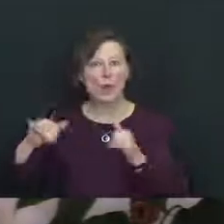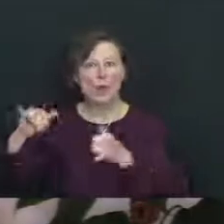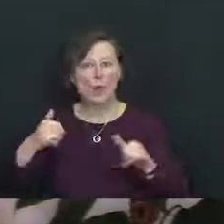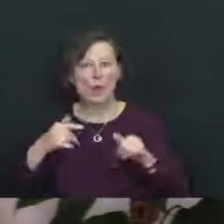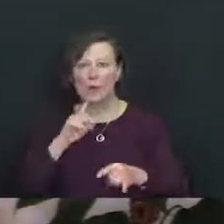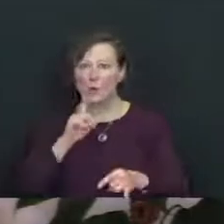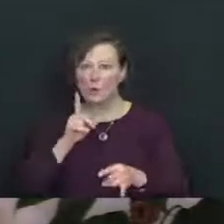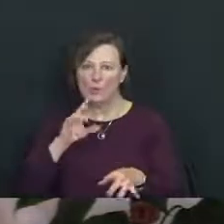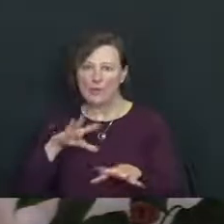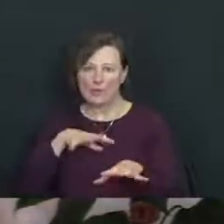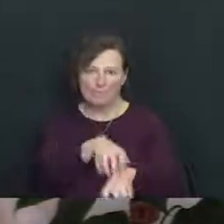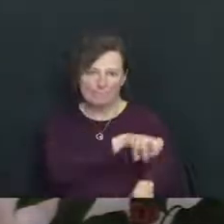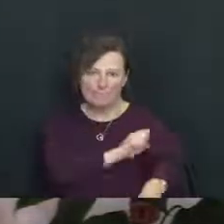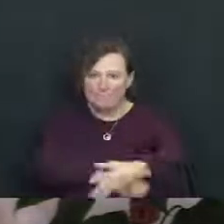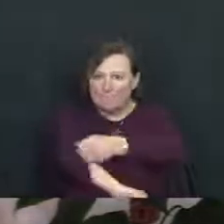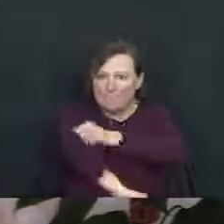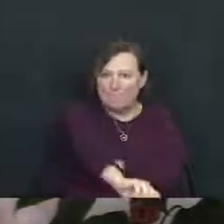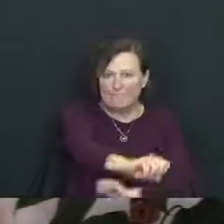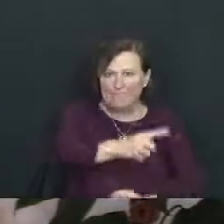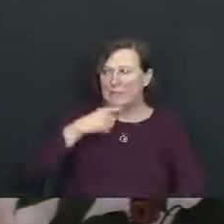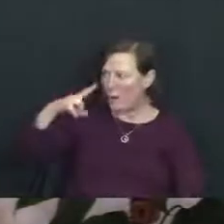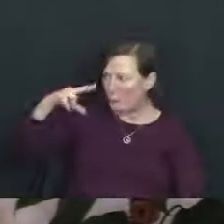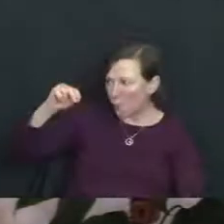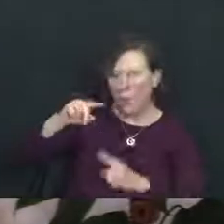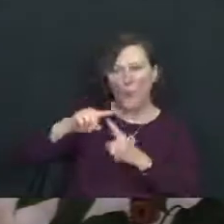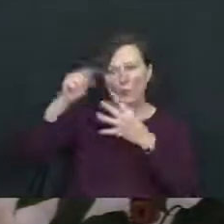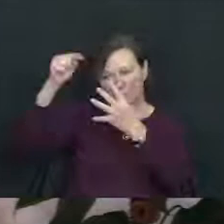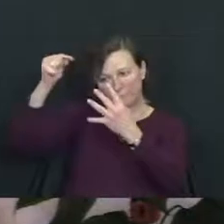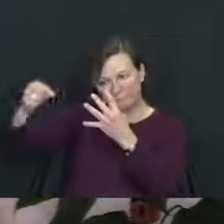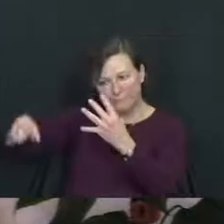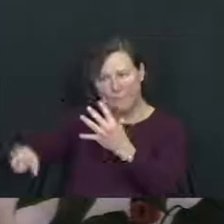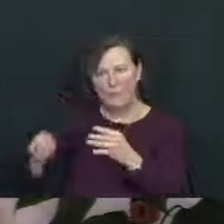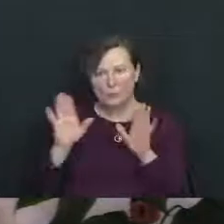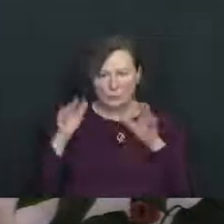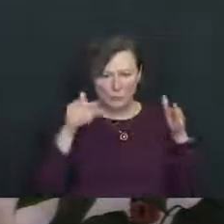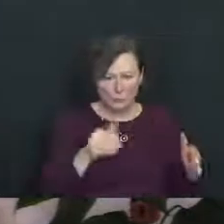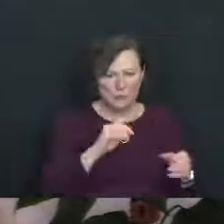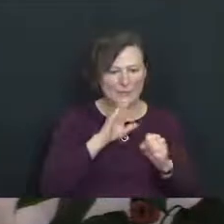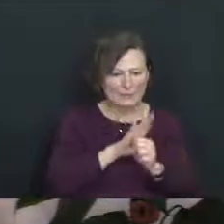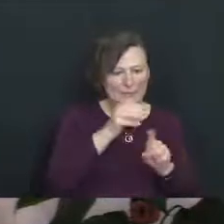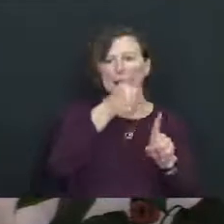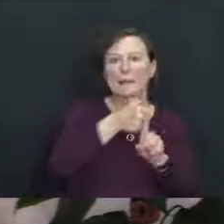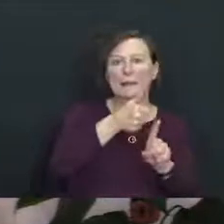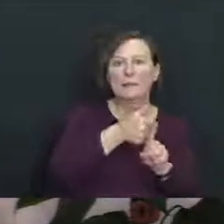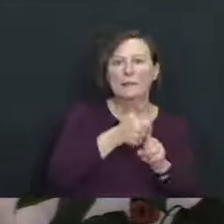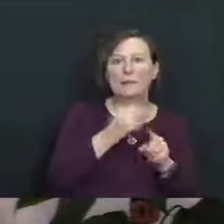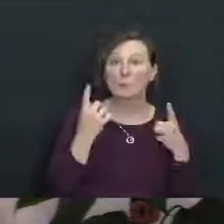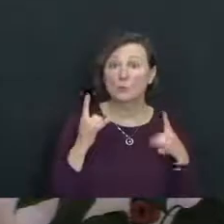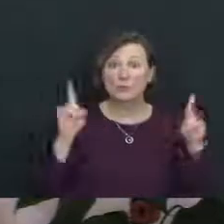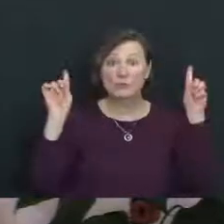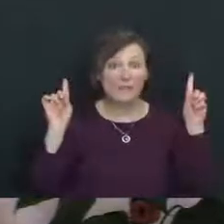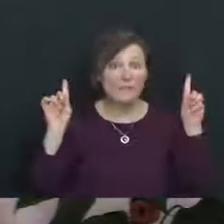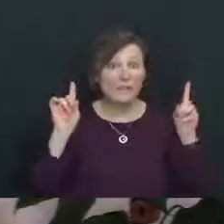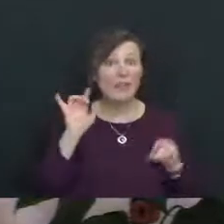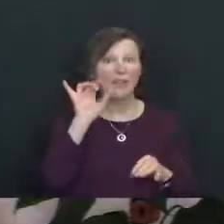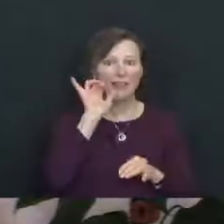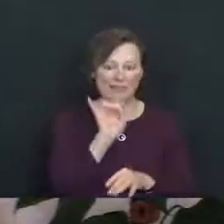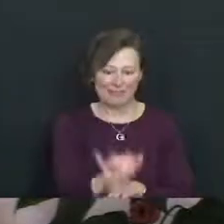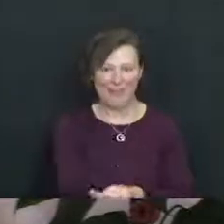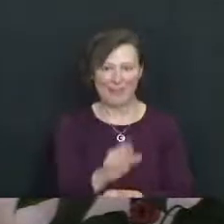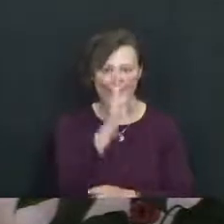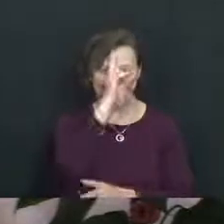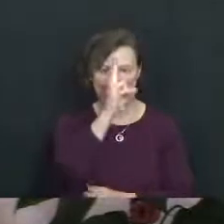buckle down. He had to say no to a lot of things in order to dedicate himself to achieving this honor.